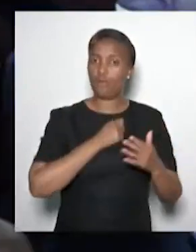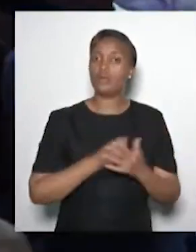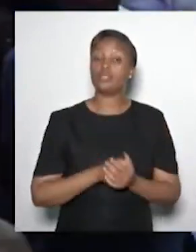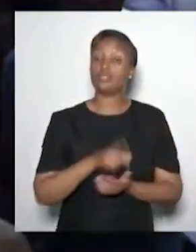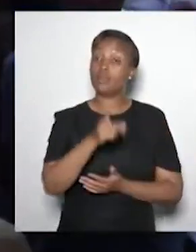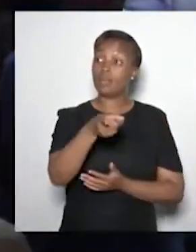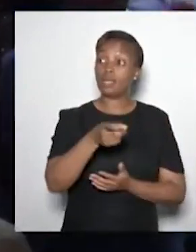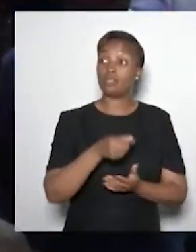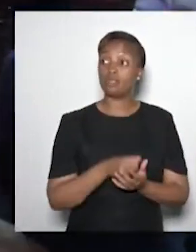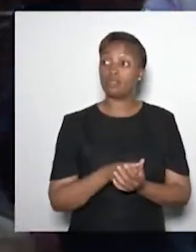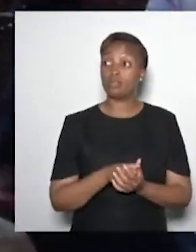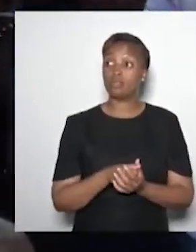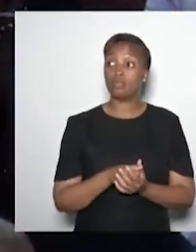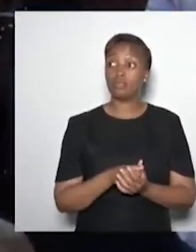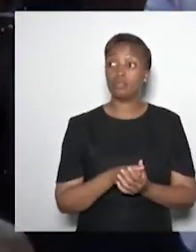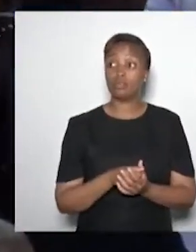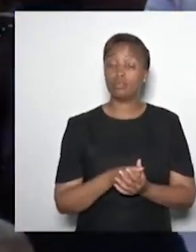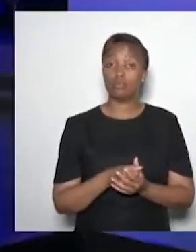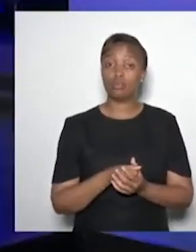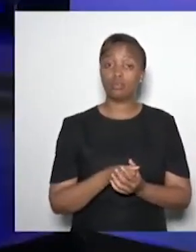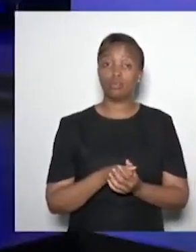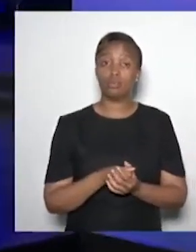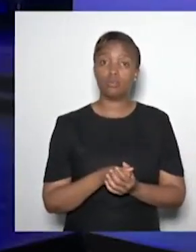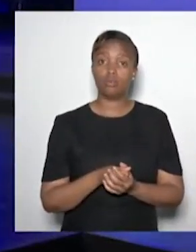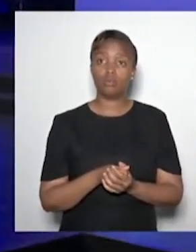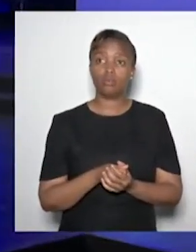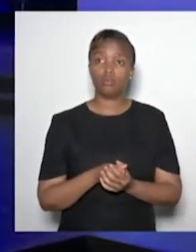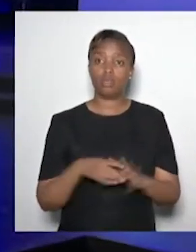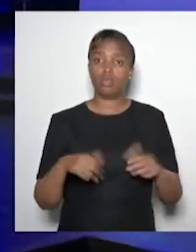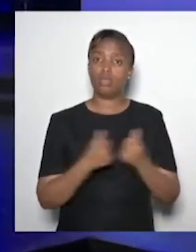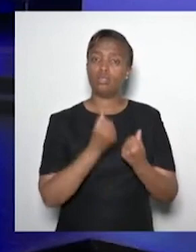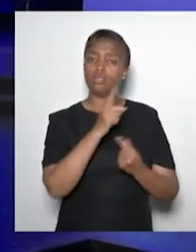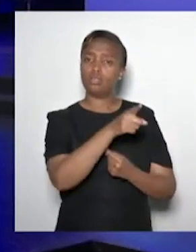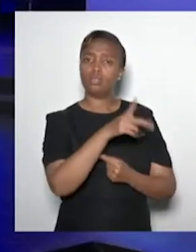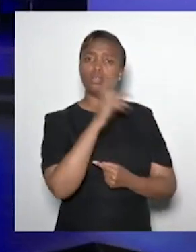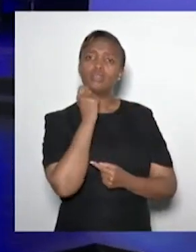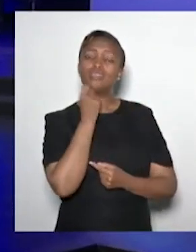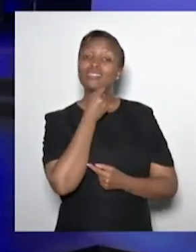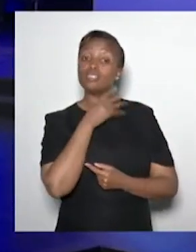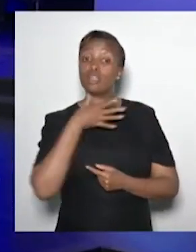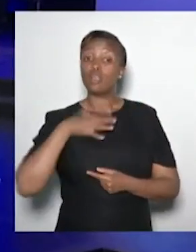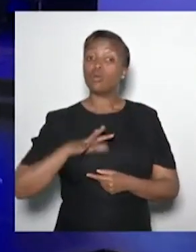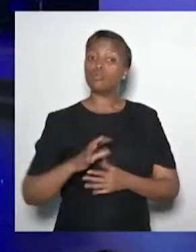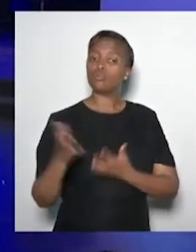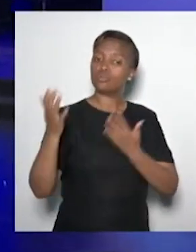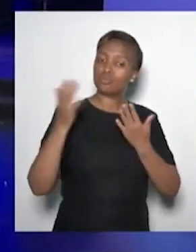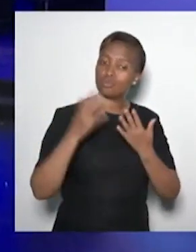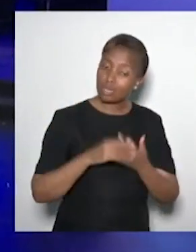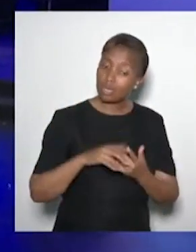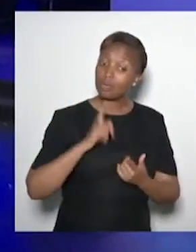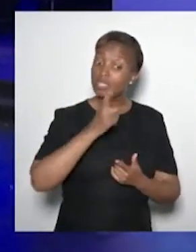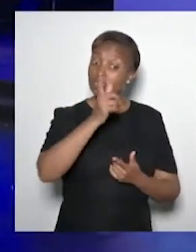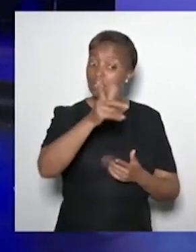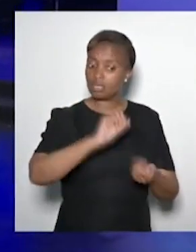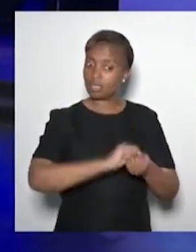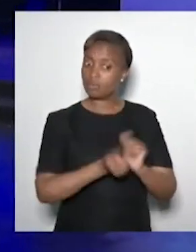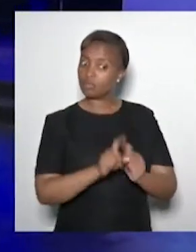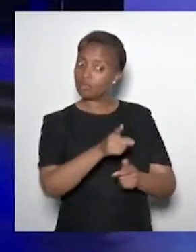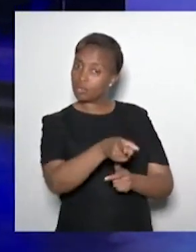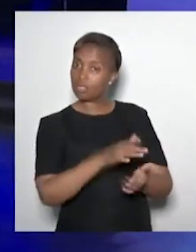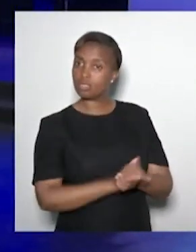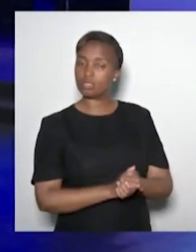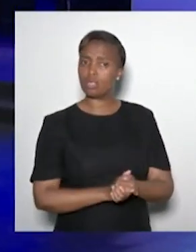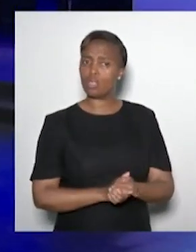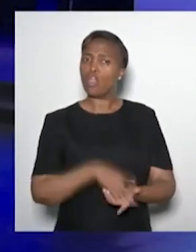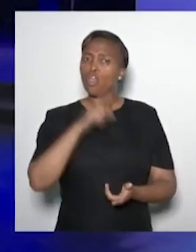But not only that, Bazalan, I challenged him. I said, I want you to come and tell us about this sport and how we